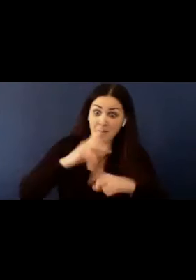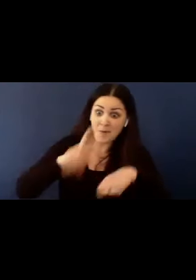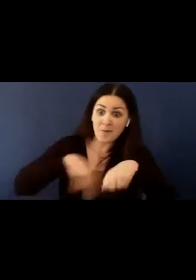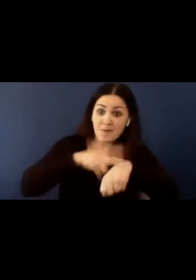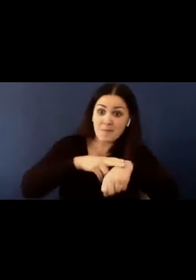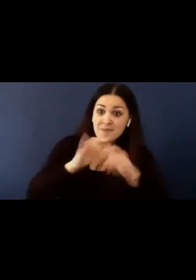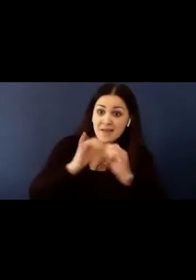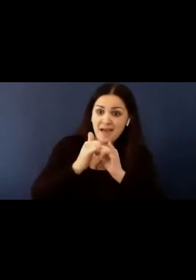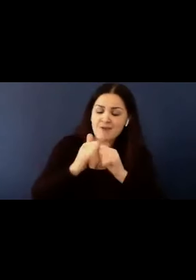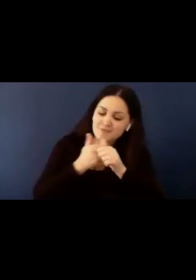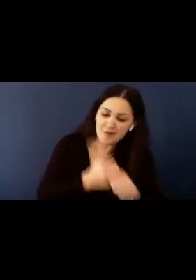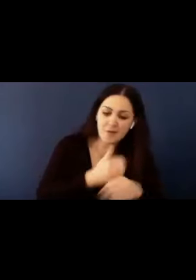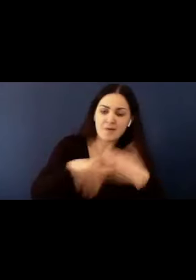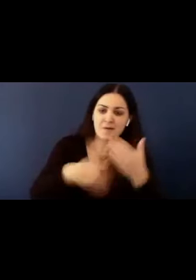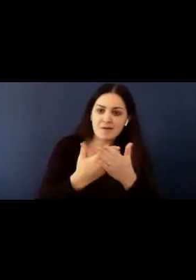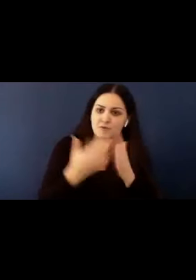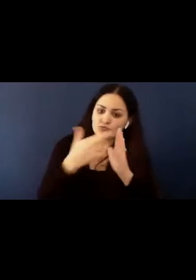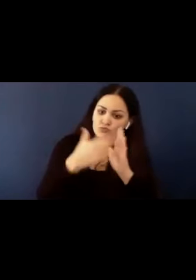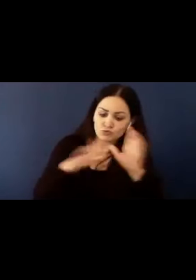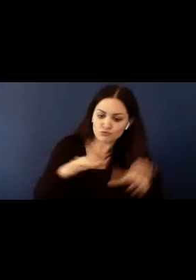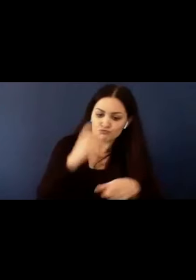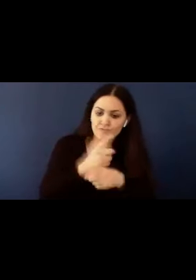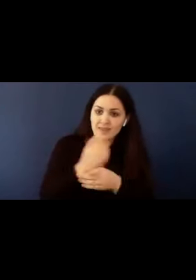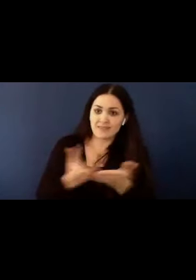Now, together.